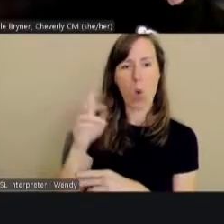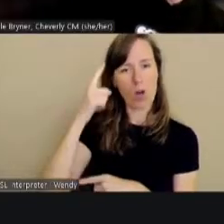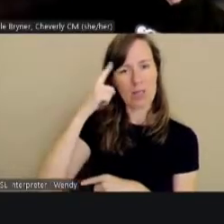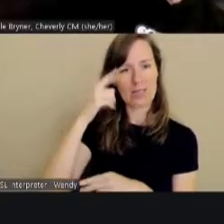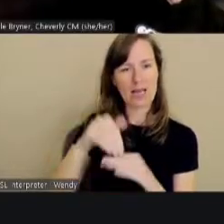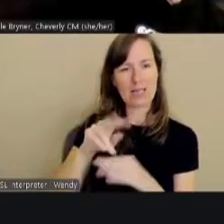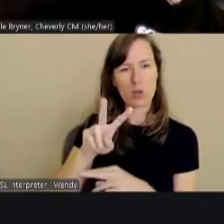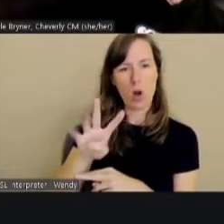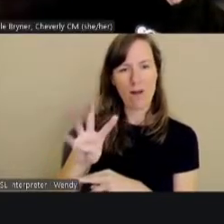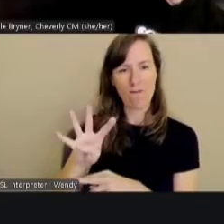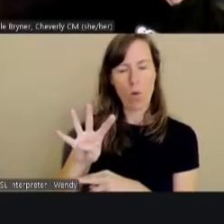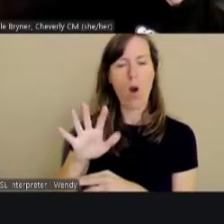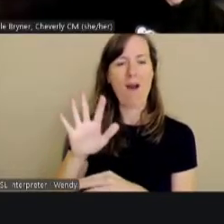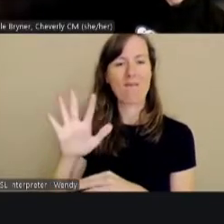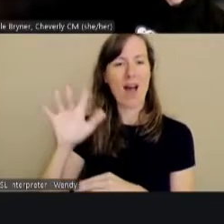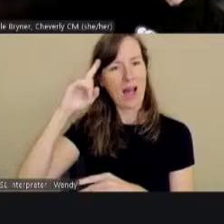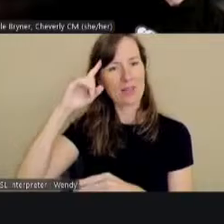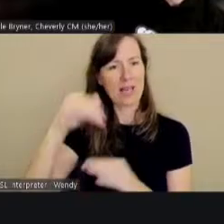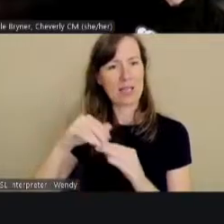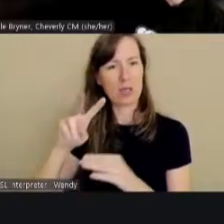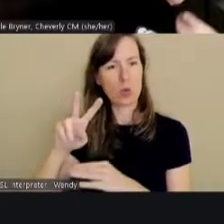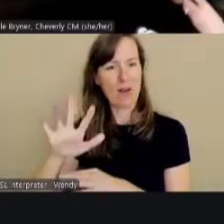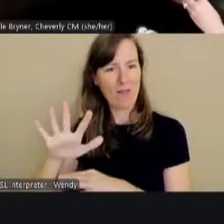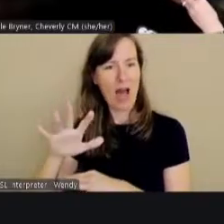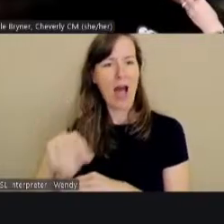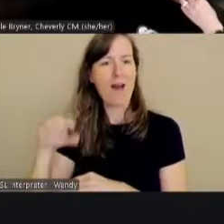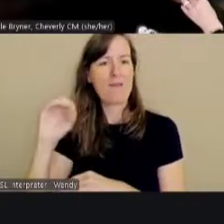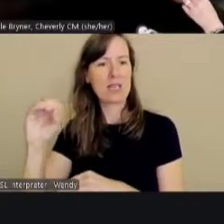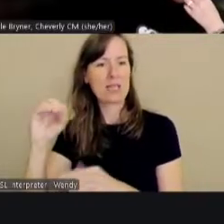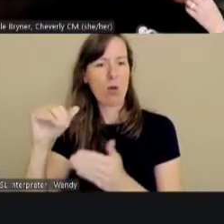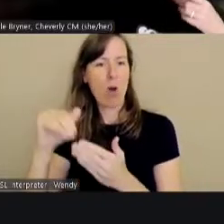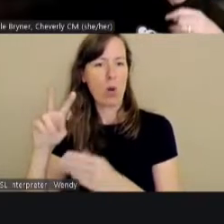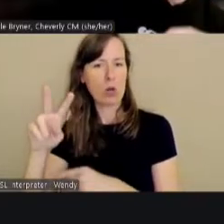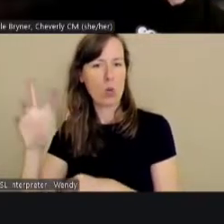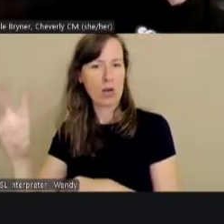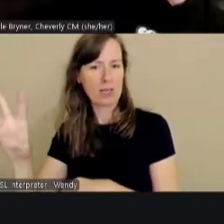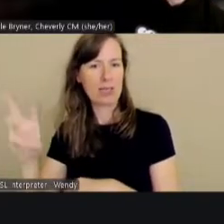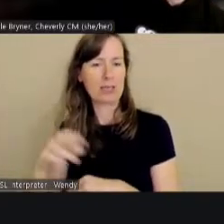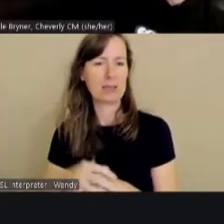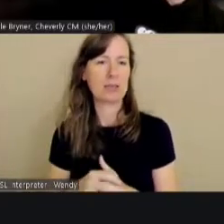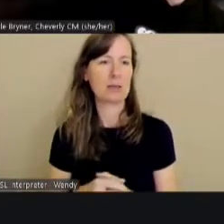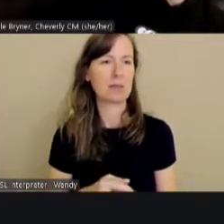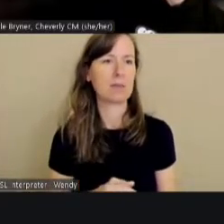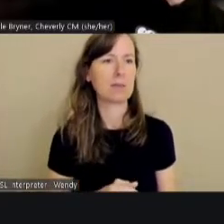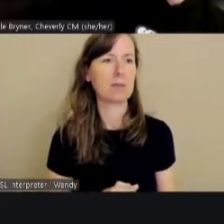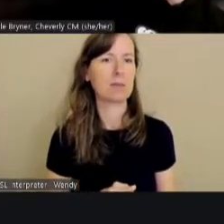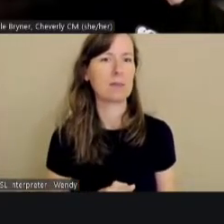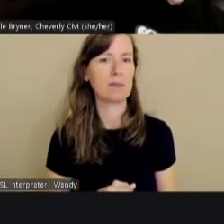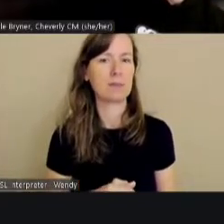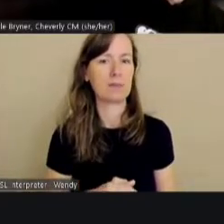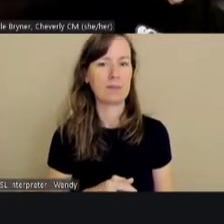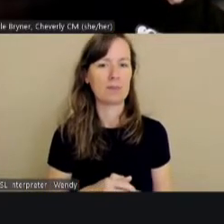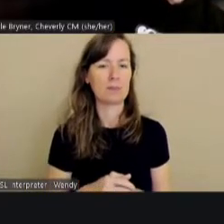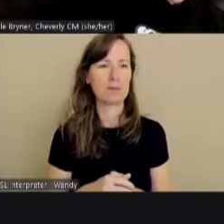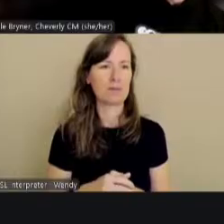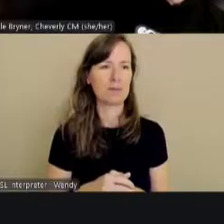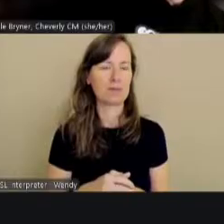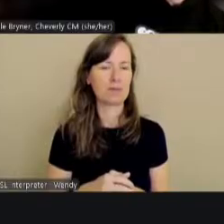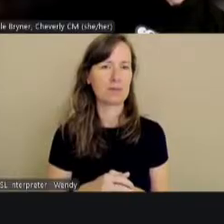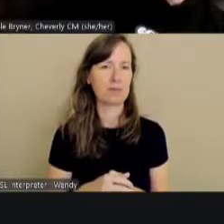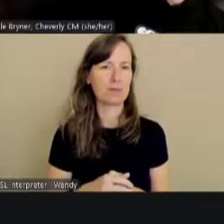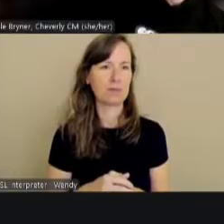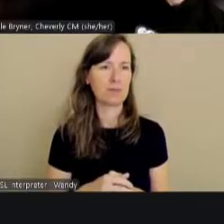in 25, 0 in 26. That's what my handwritten notes say. Okay.